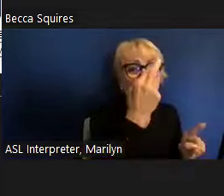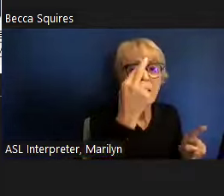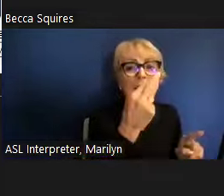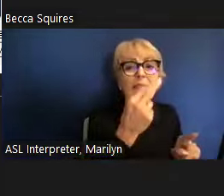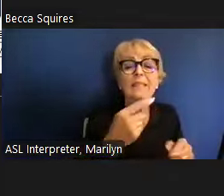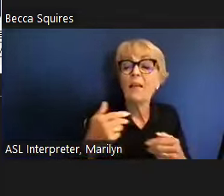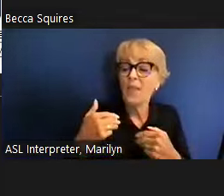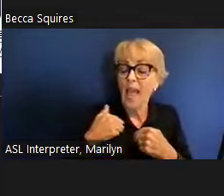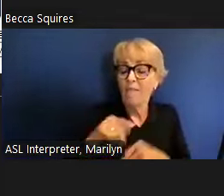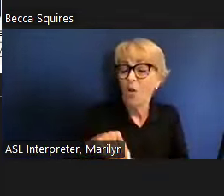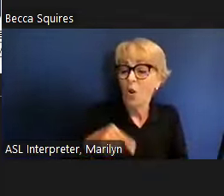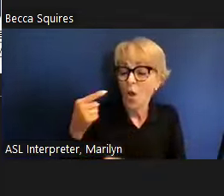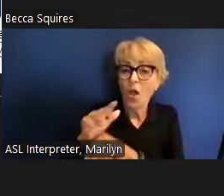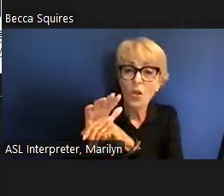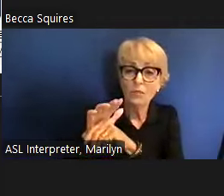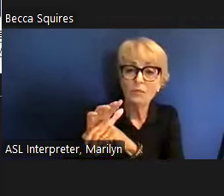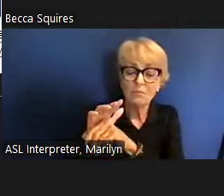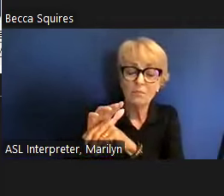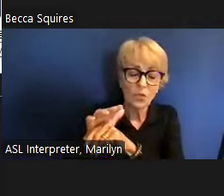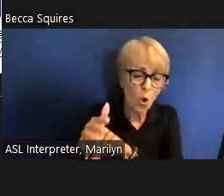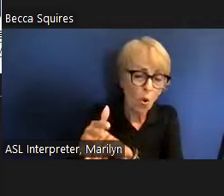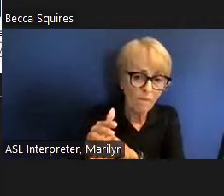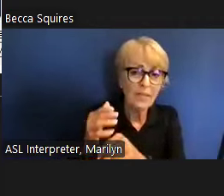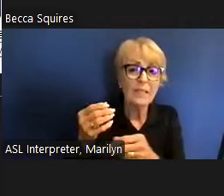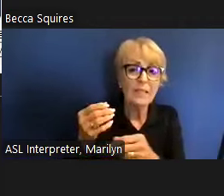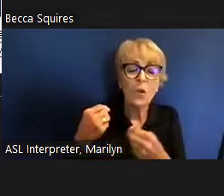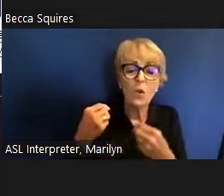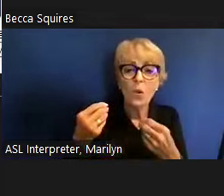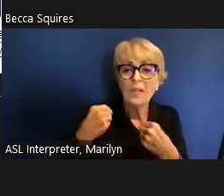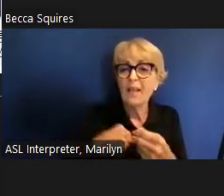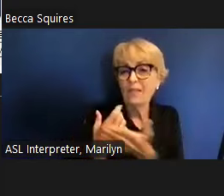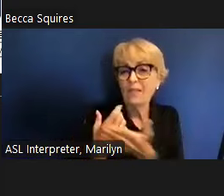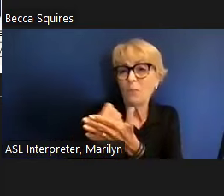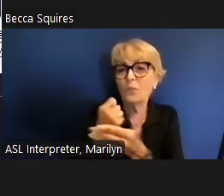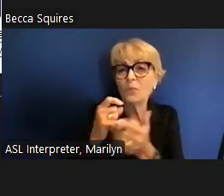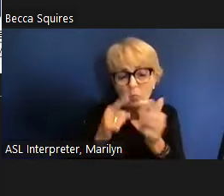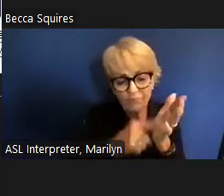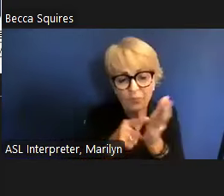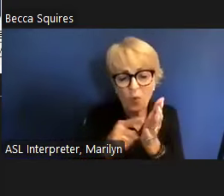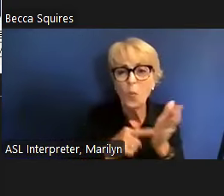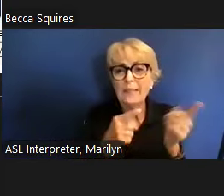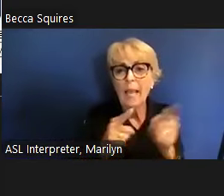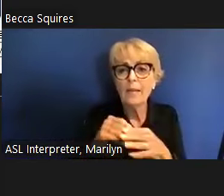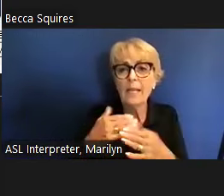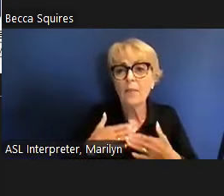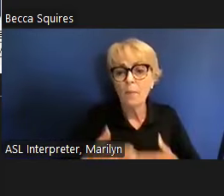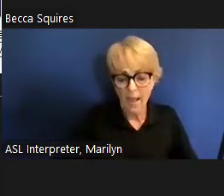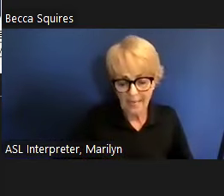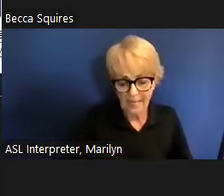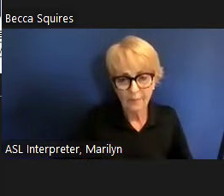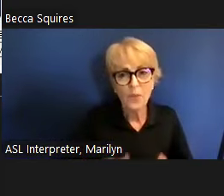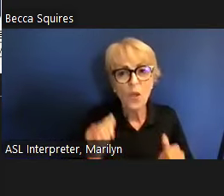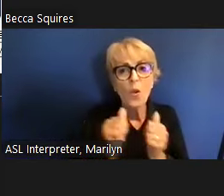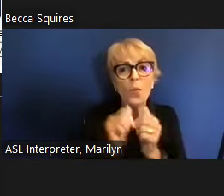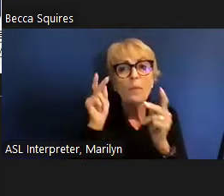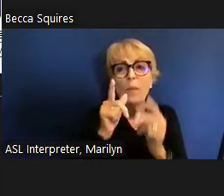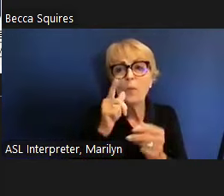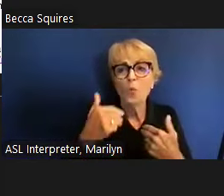would give us an opportunity to try and investigate what's going on in the body of people who have long